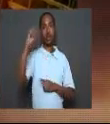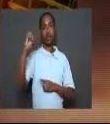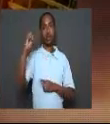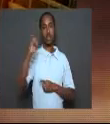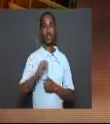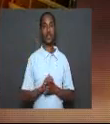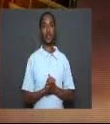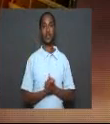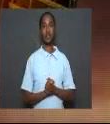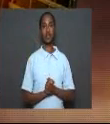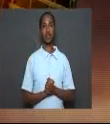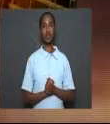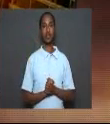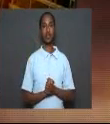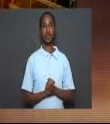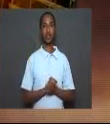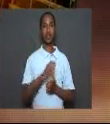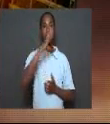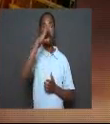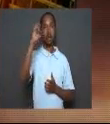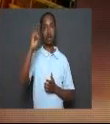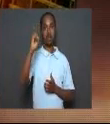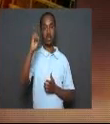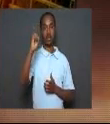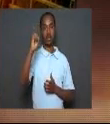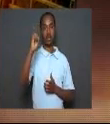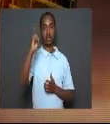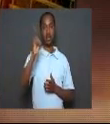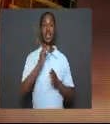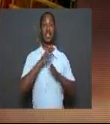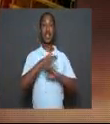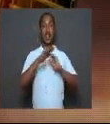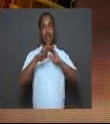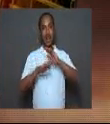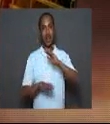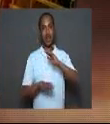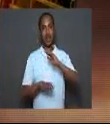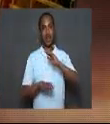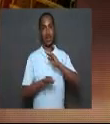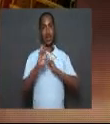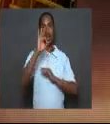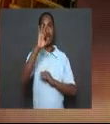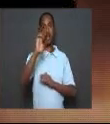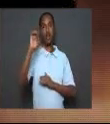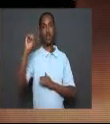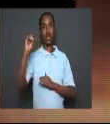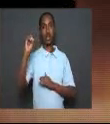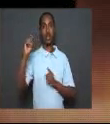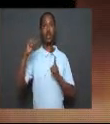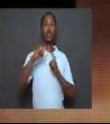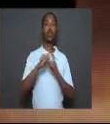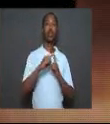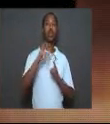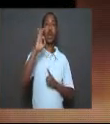monoxide. The carbon monoxide then reduces the iron oxide to